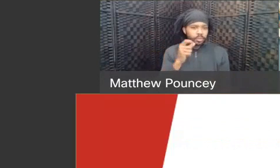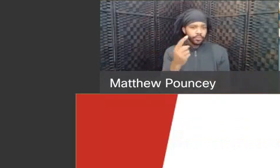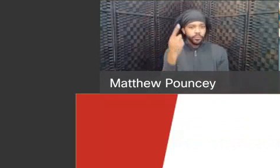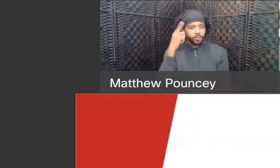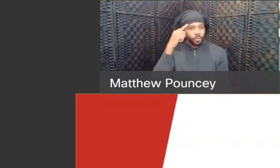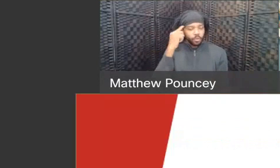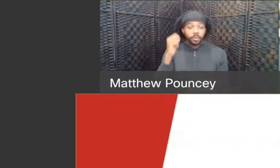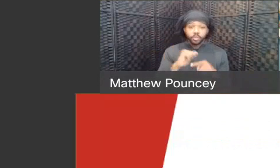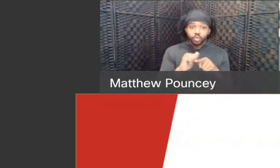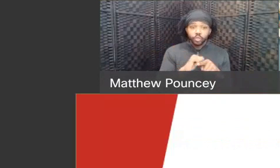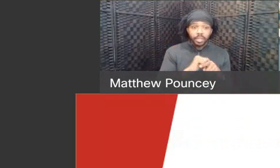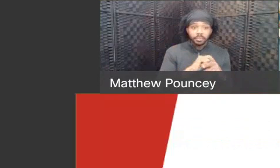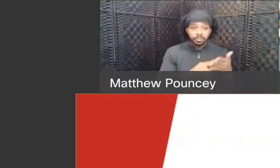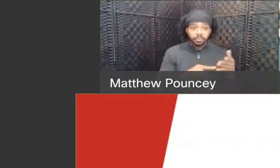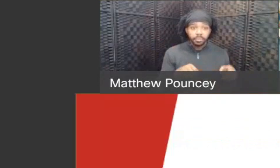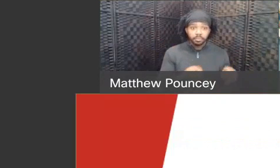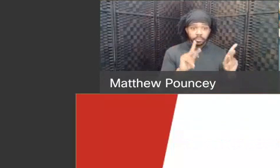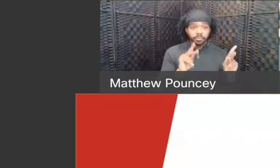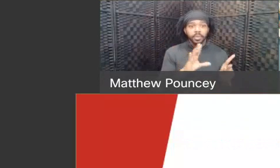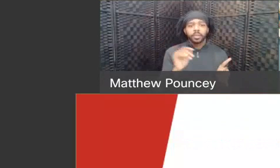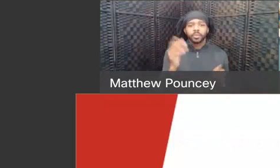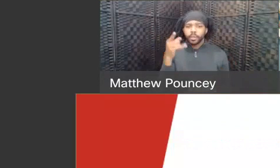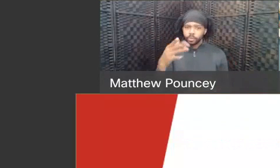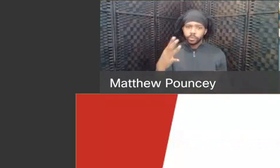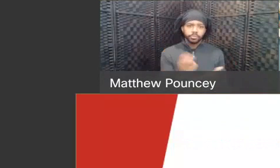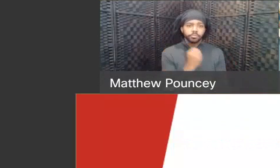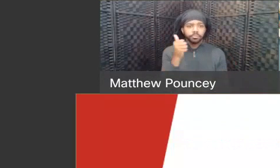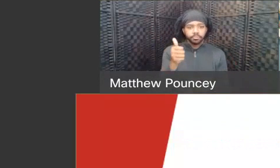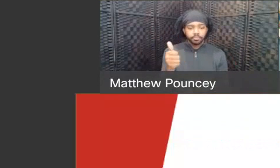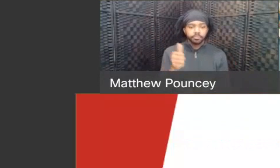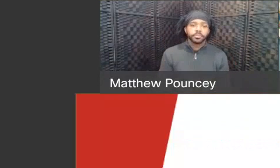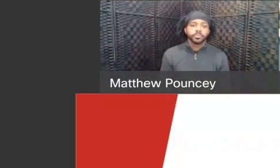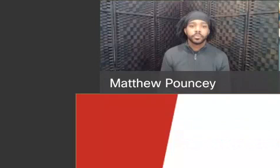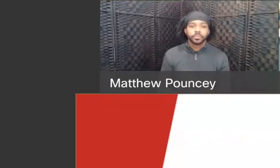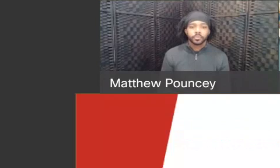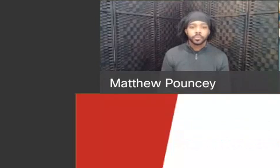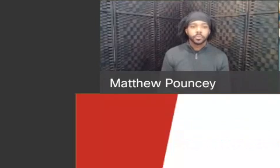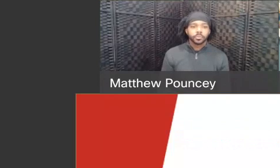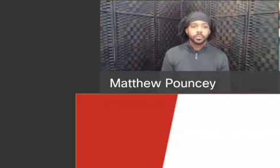from Project First Line, and why you should use Project First Line.